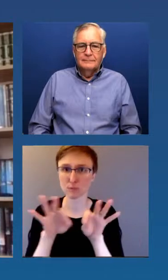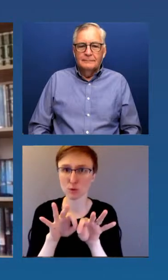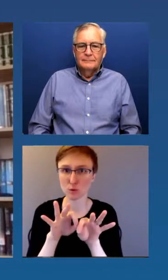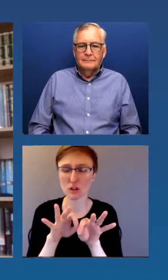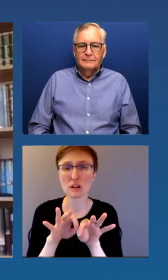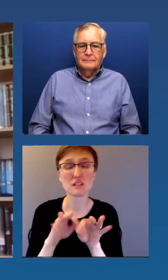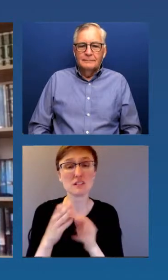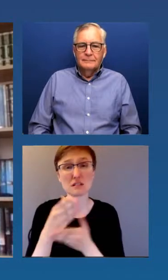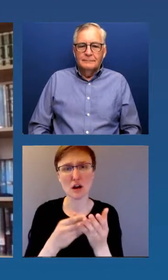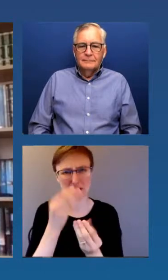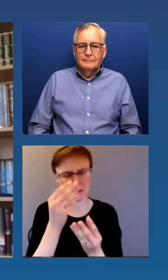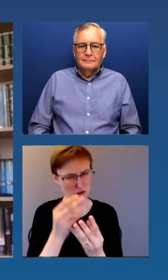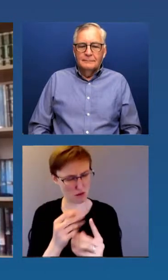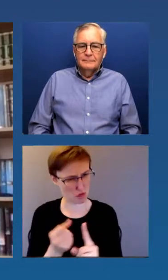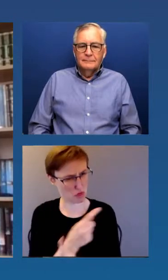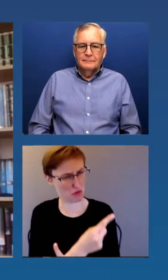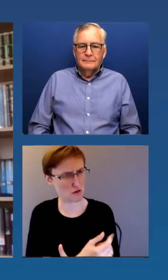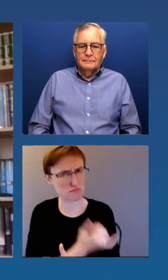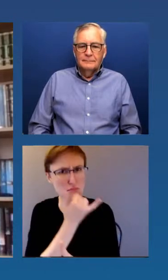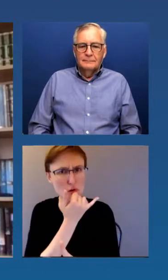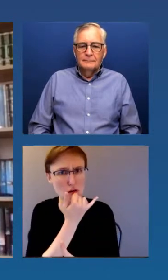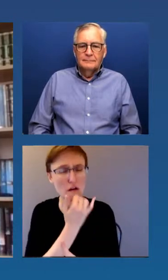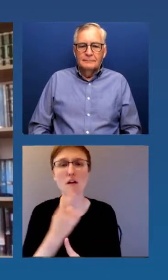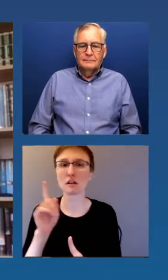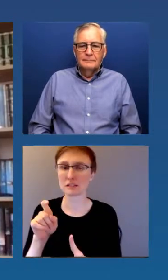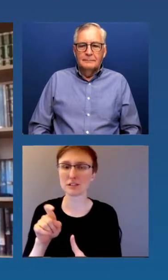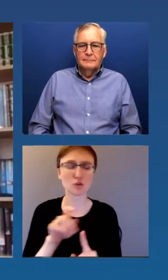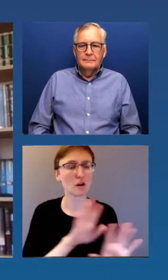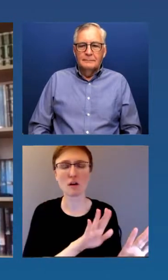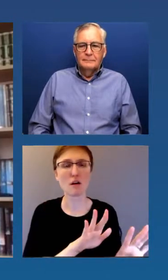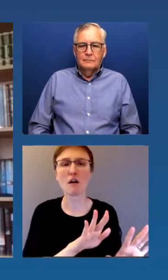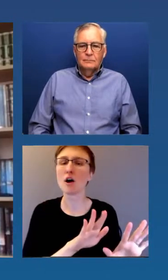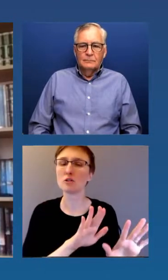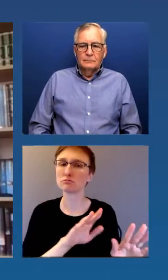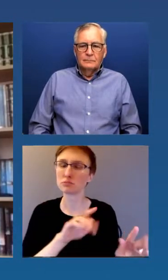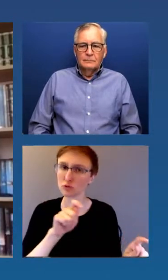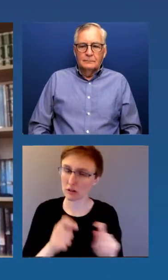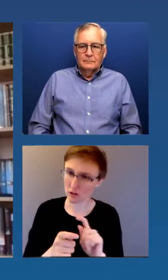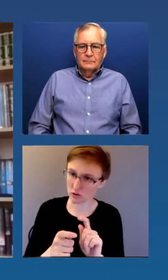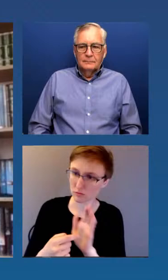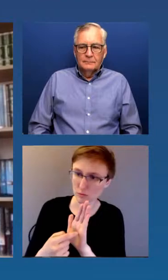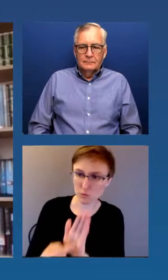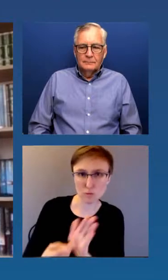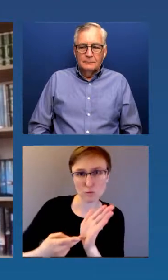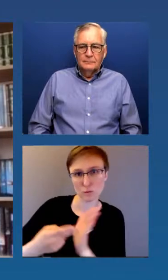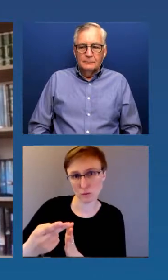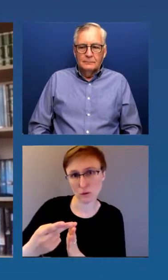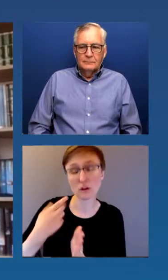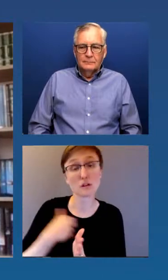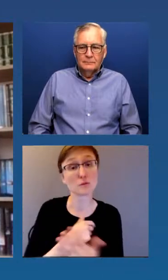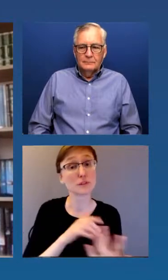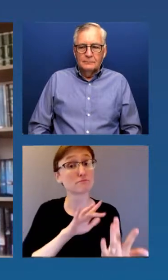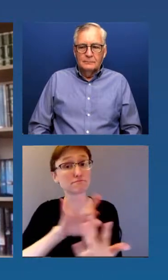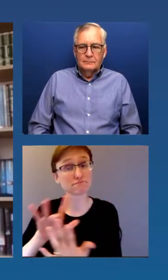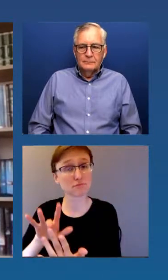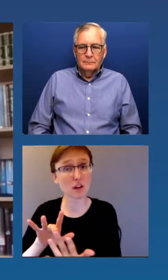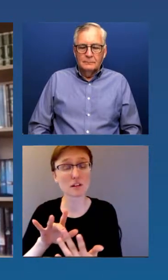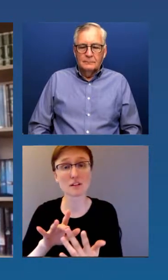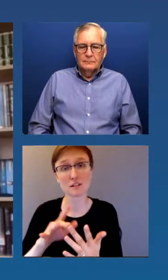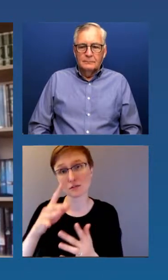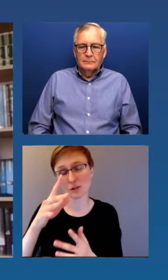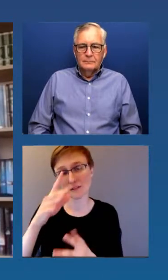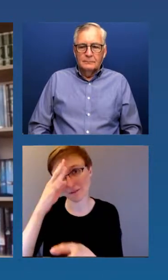community feedback to identify useful communication strategies. The team works with faith leaders to reach community members and has hosted